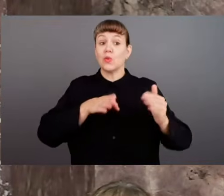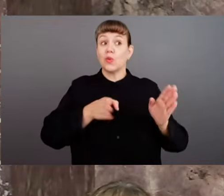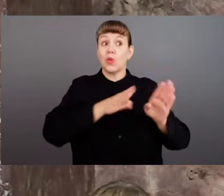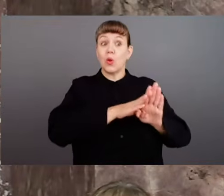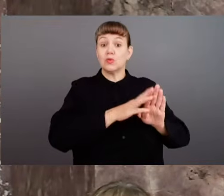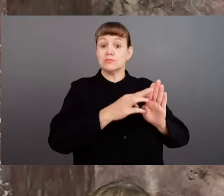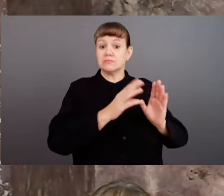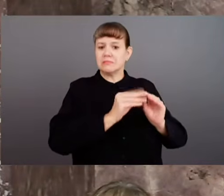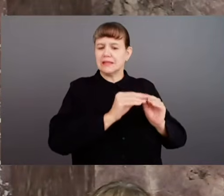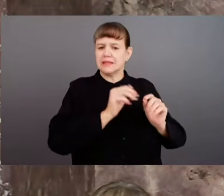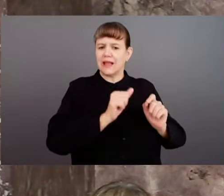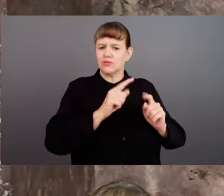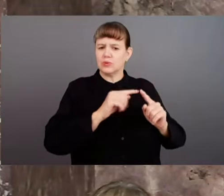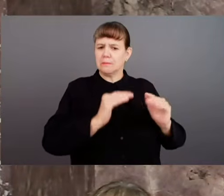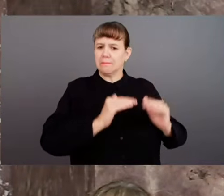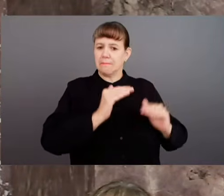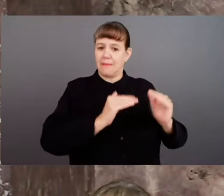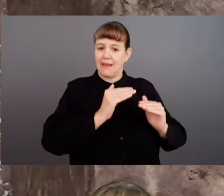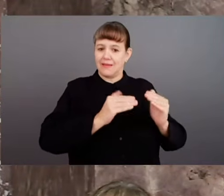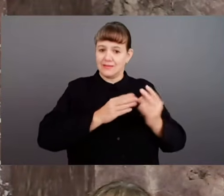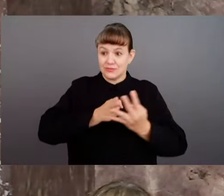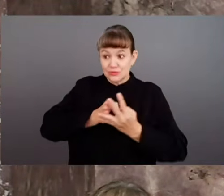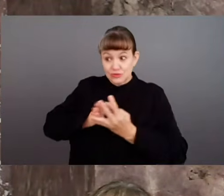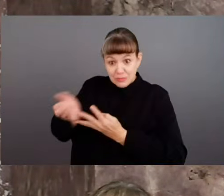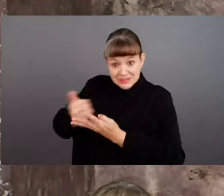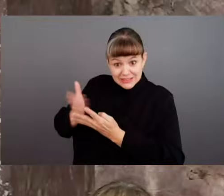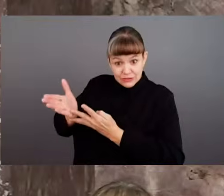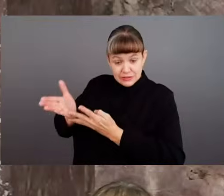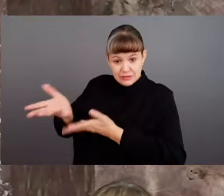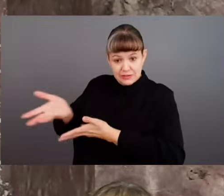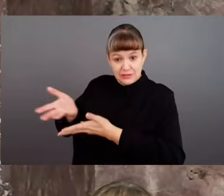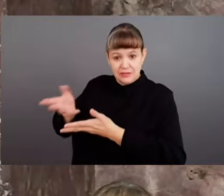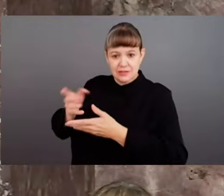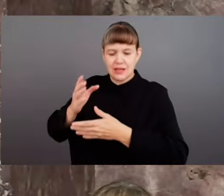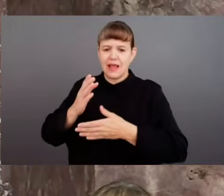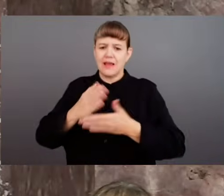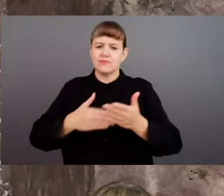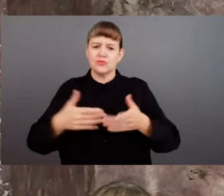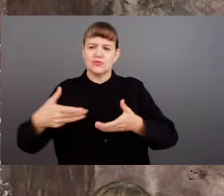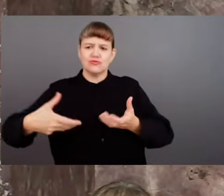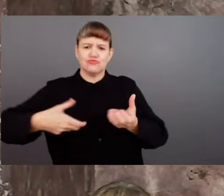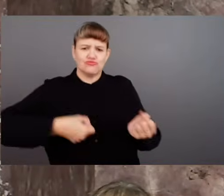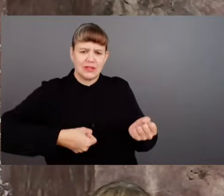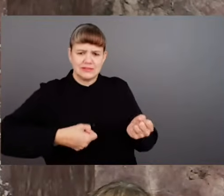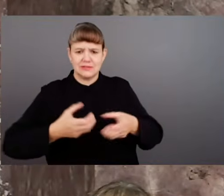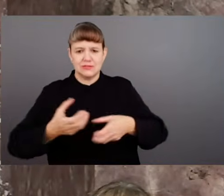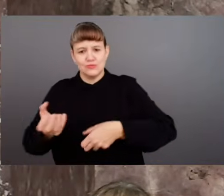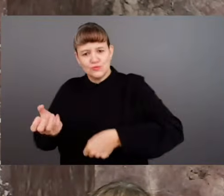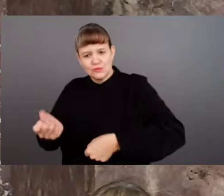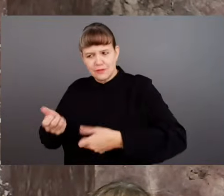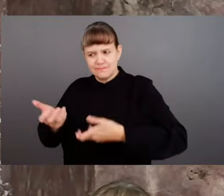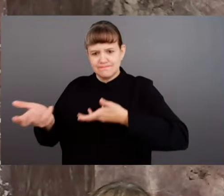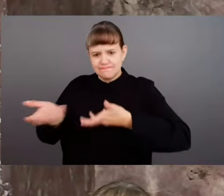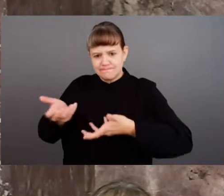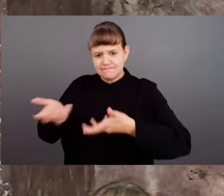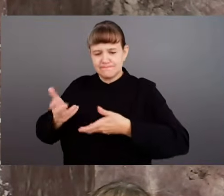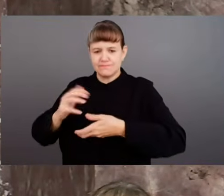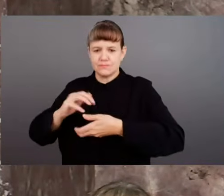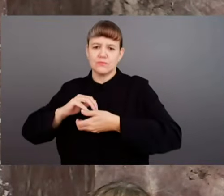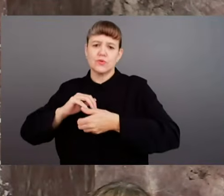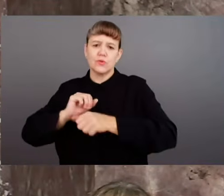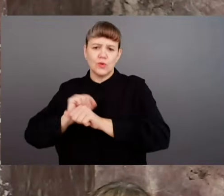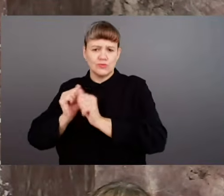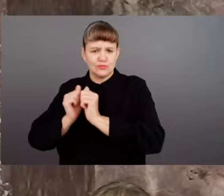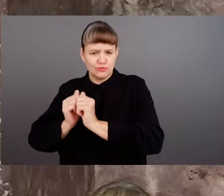more respectfully and effectively. The province will provide additional guidance to help local governments make informed choices under